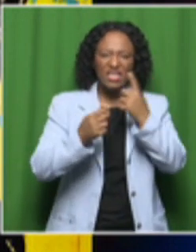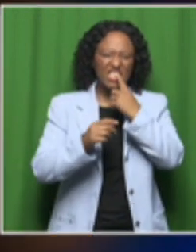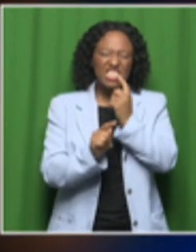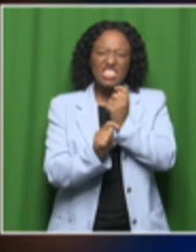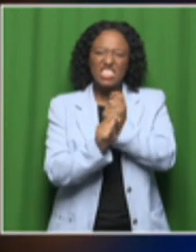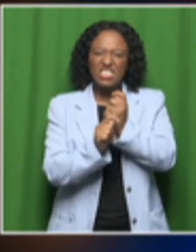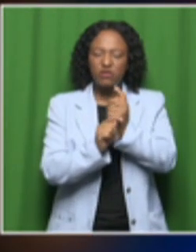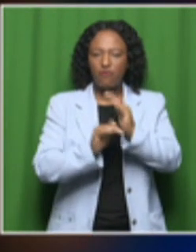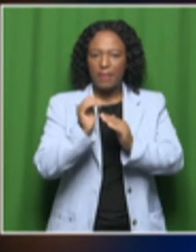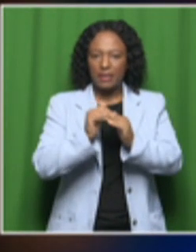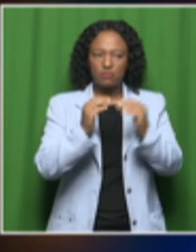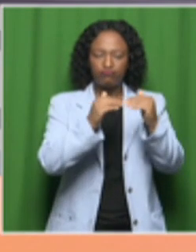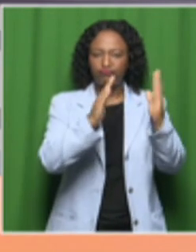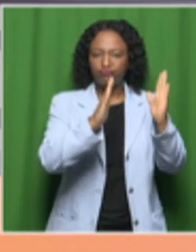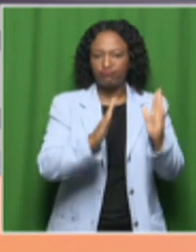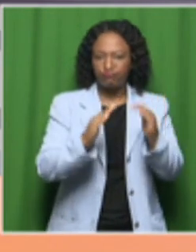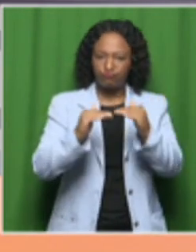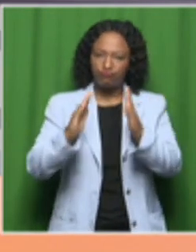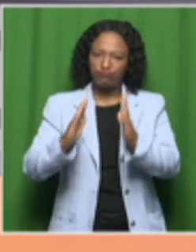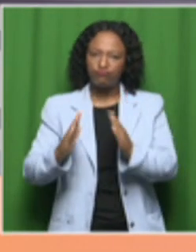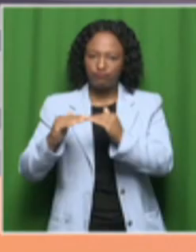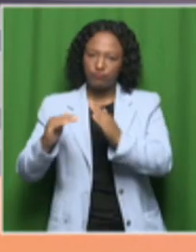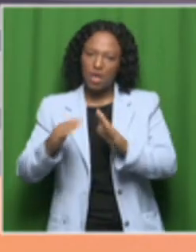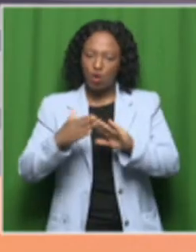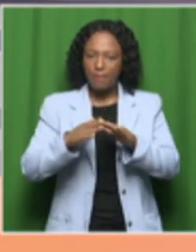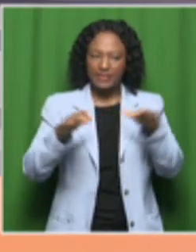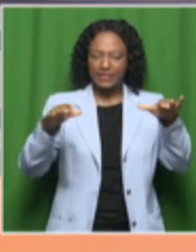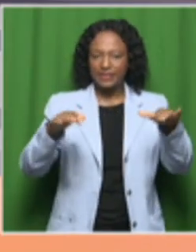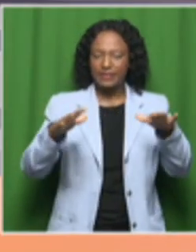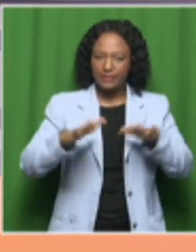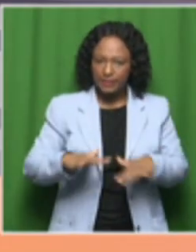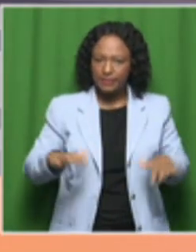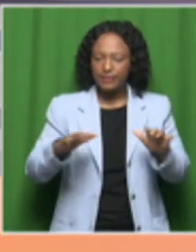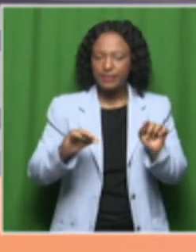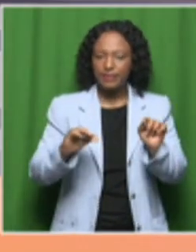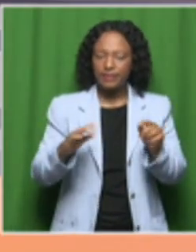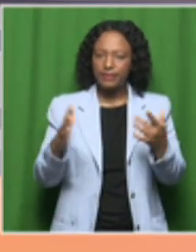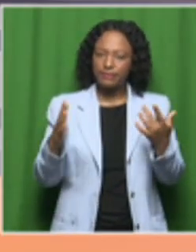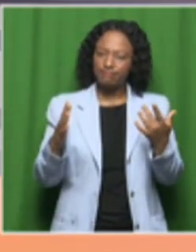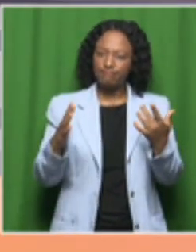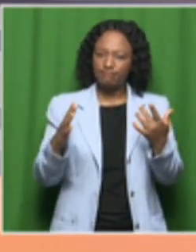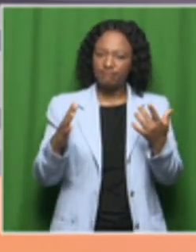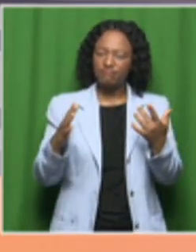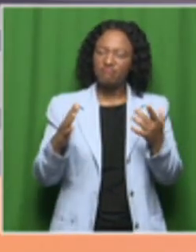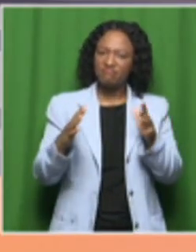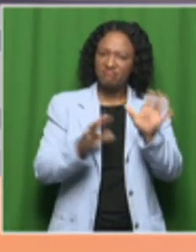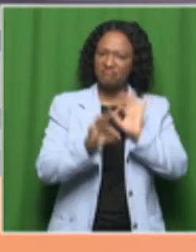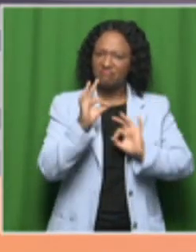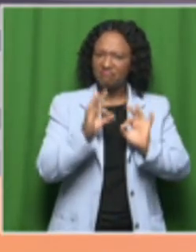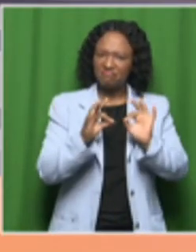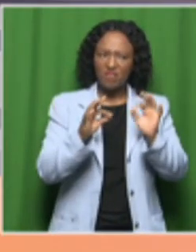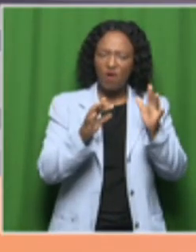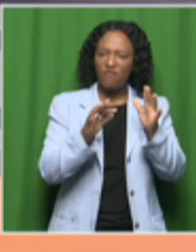well. Yes. I wonder if we could speak to those specific structures that you're trying to depict. Talk to us a little bit more about